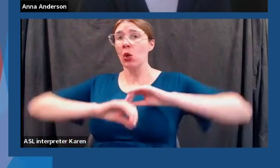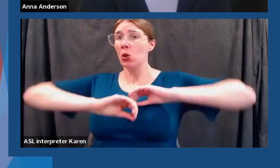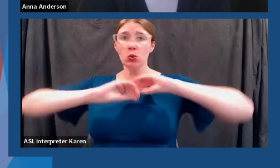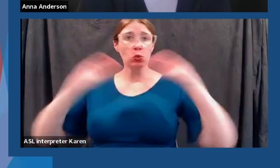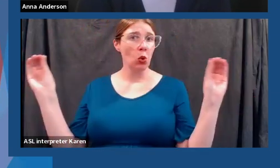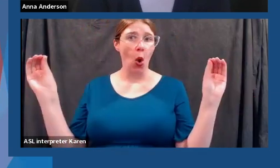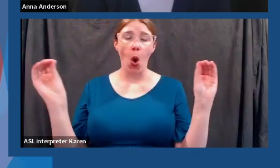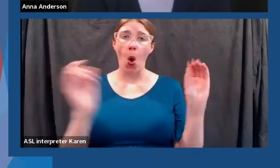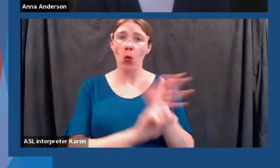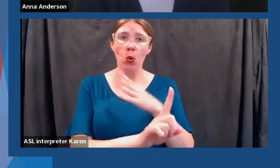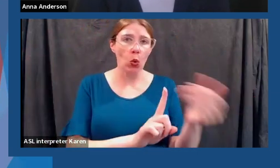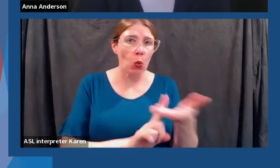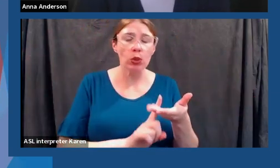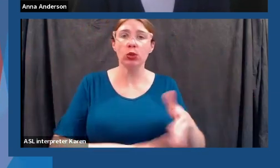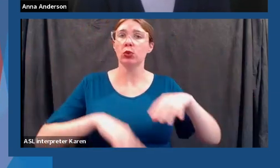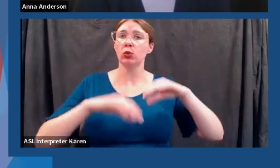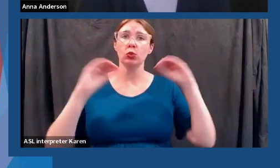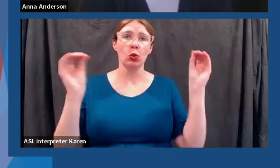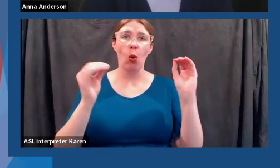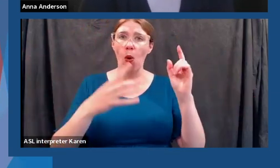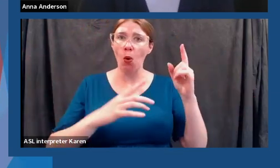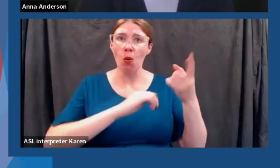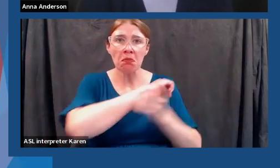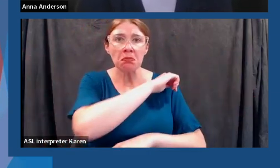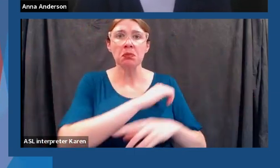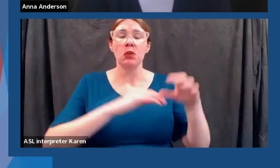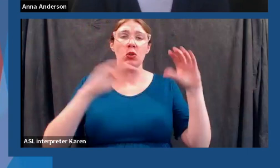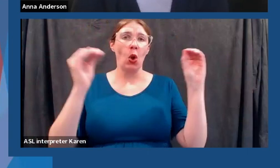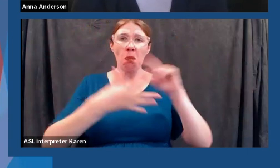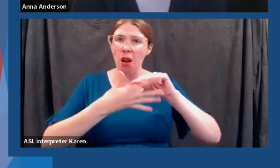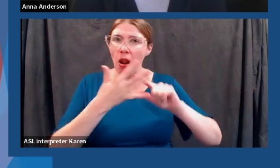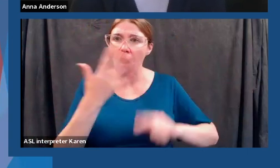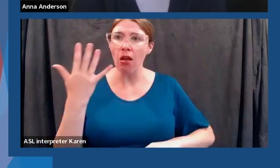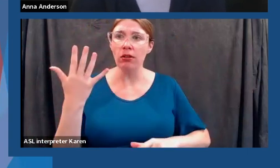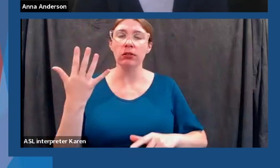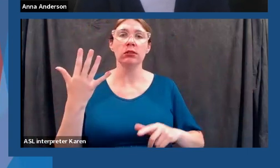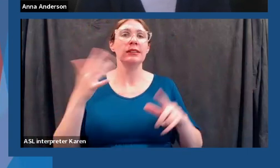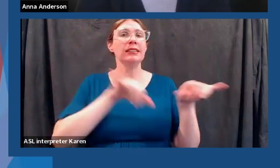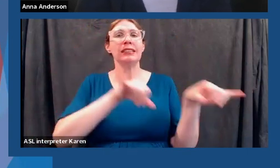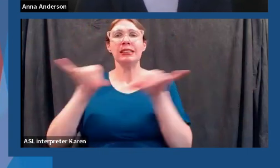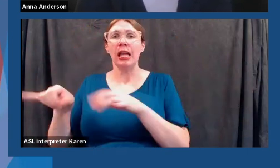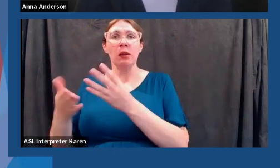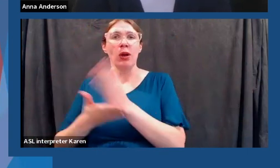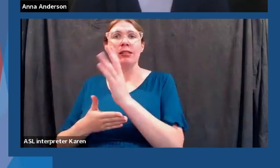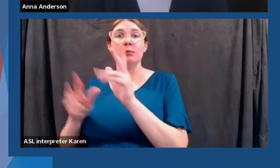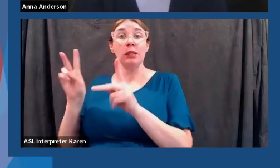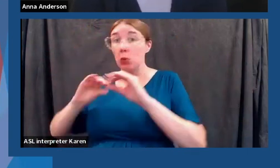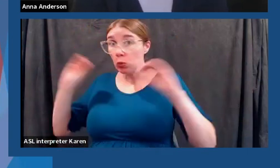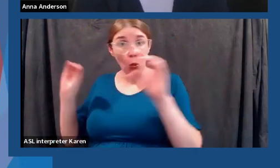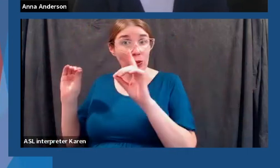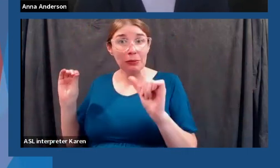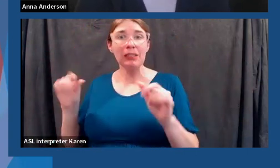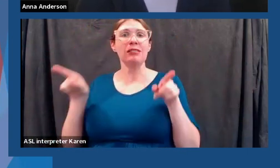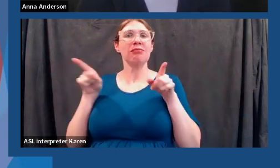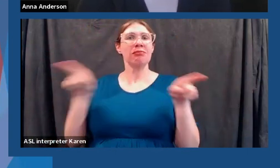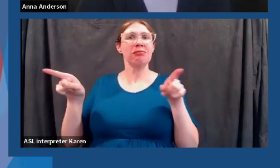reprisal in exercising these rights. Those are the same rights that people without disabilities have as well. So those